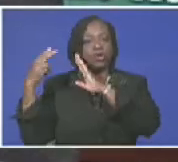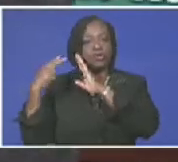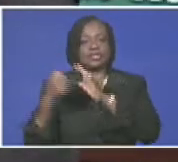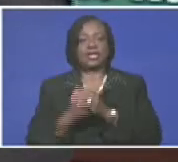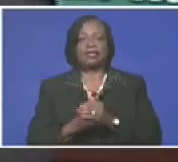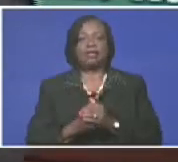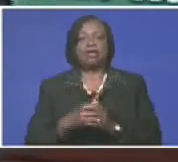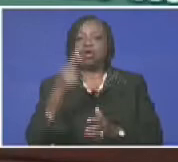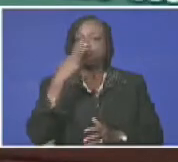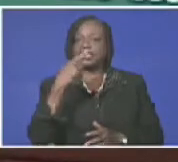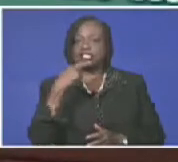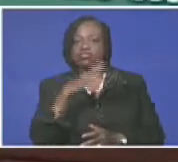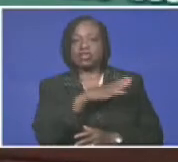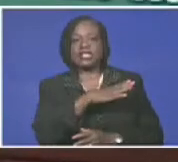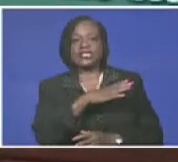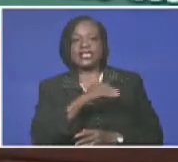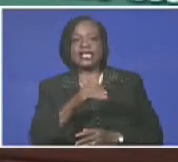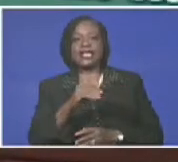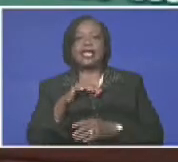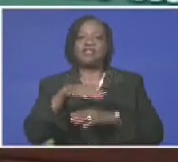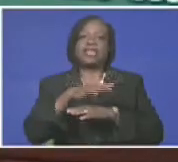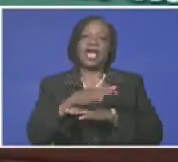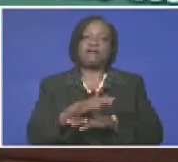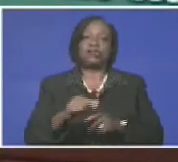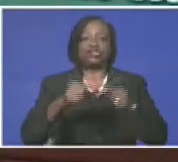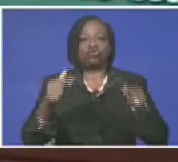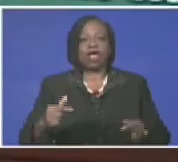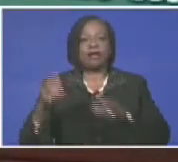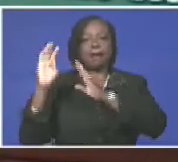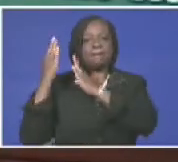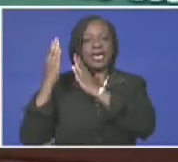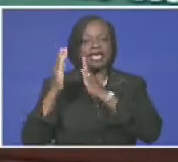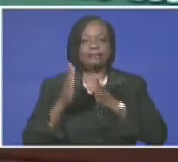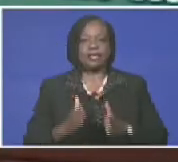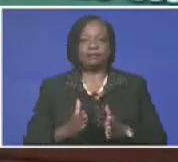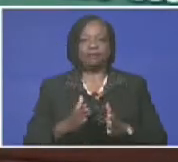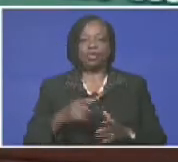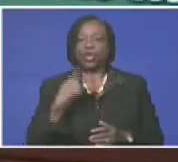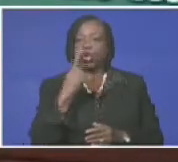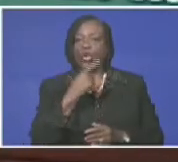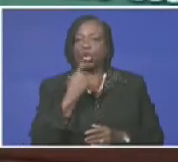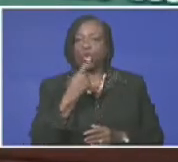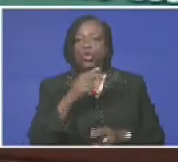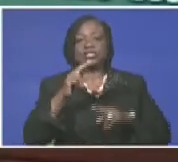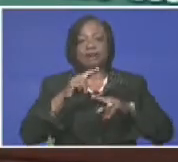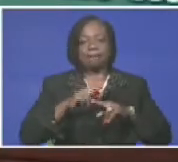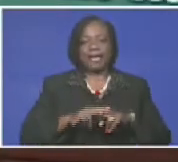about restaurants, we're talking about the average Grand Bahamian who